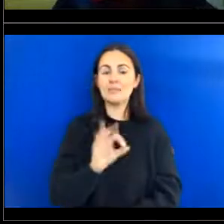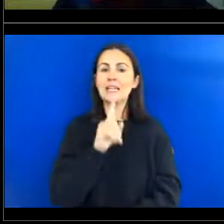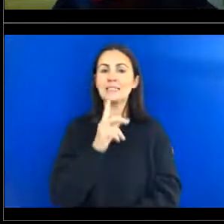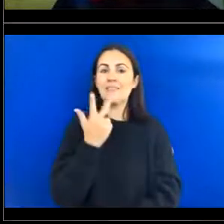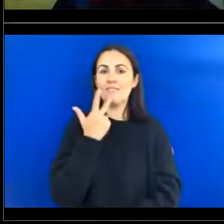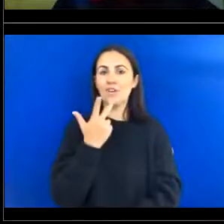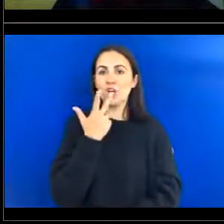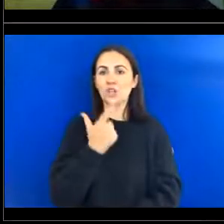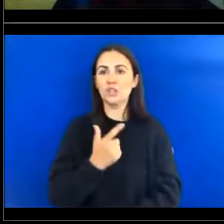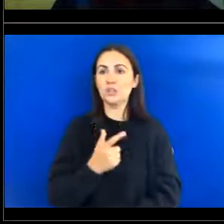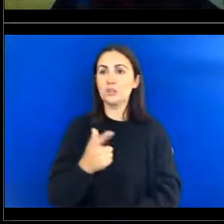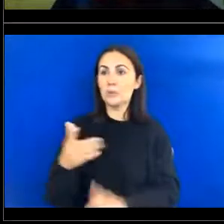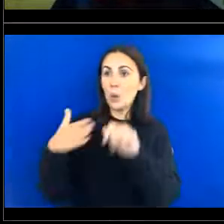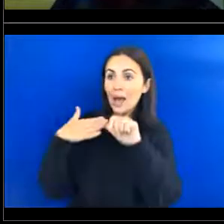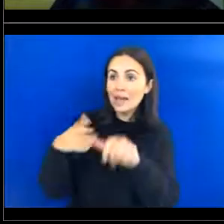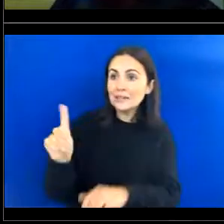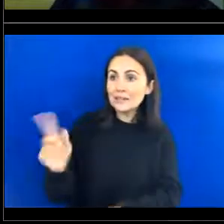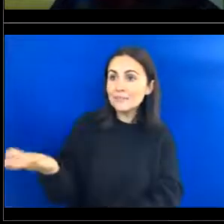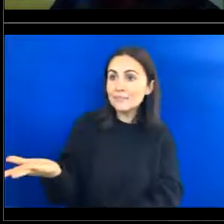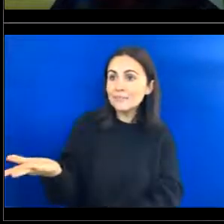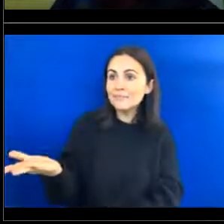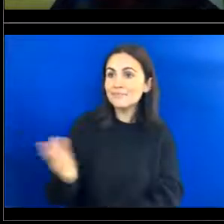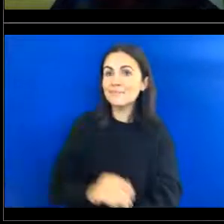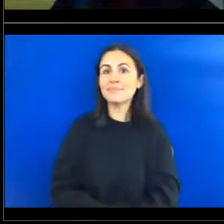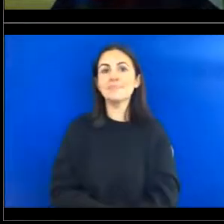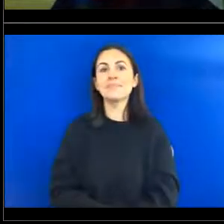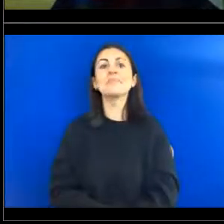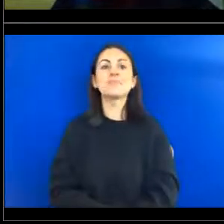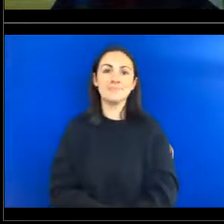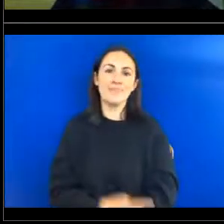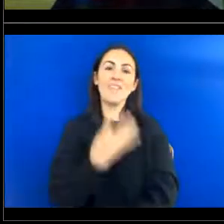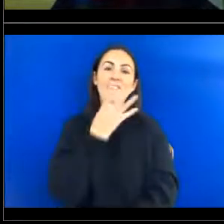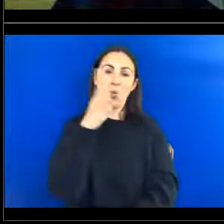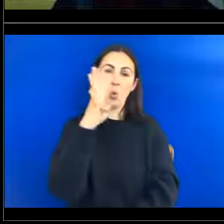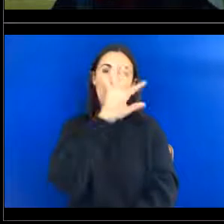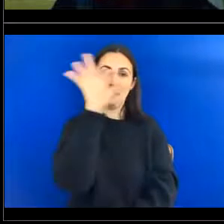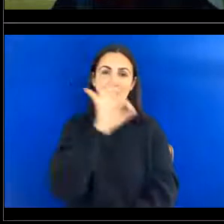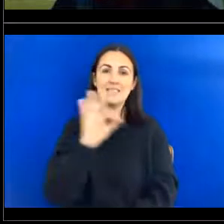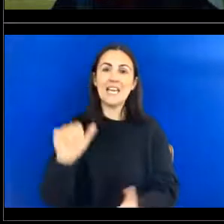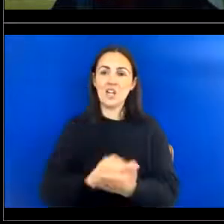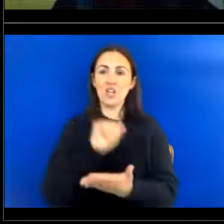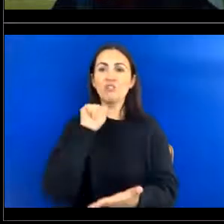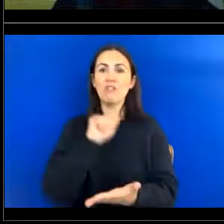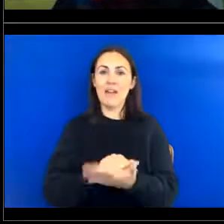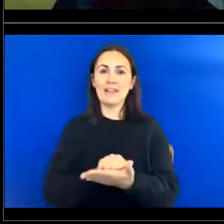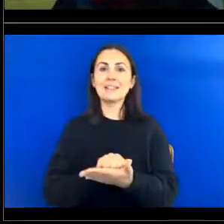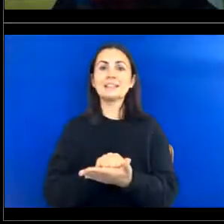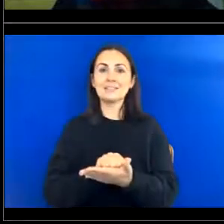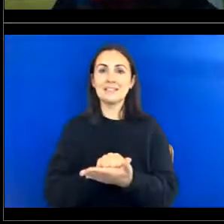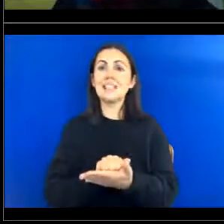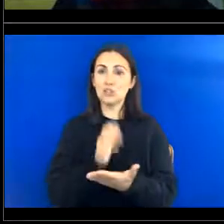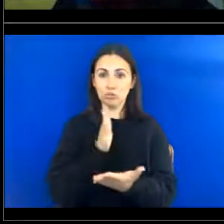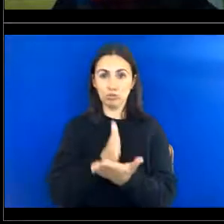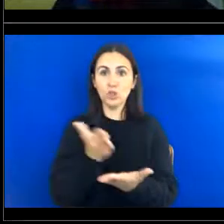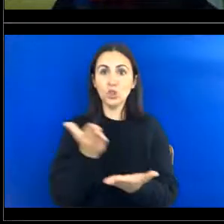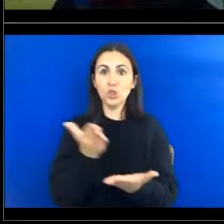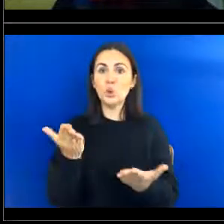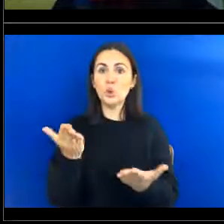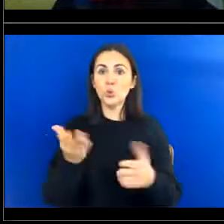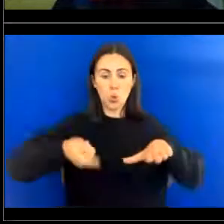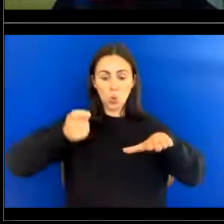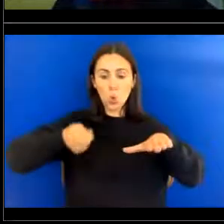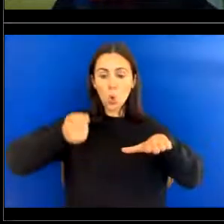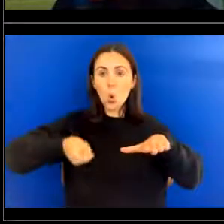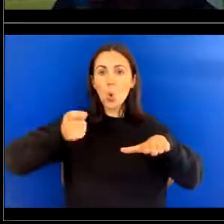was the answer there? So Bridget? 40% of you were correct. It's true that in relation